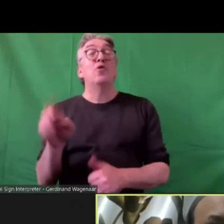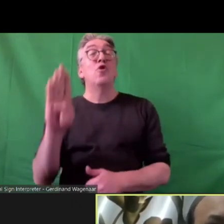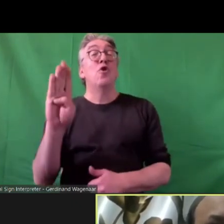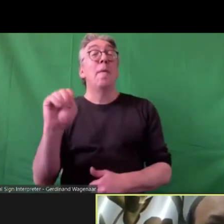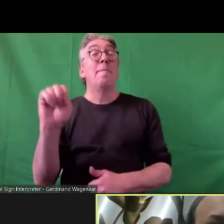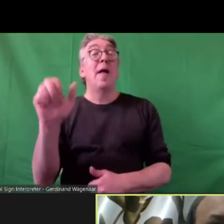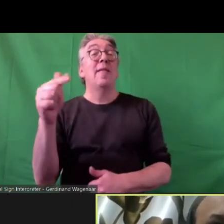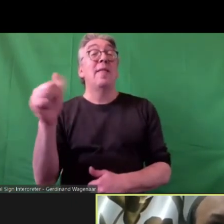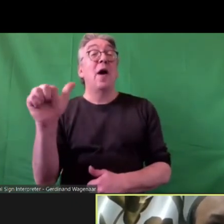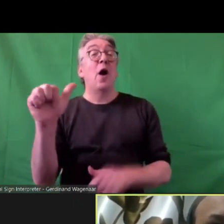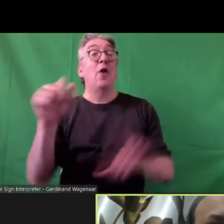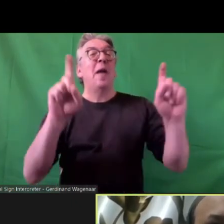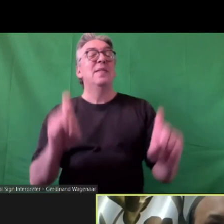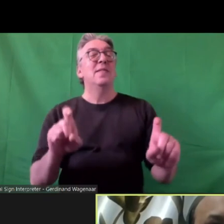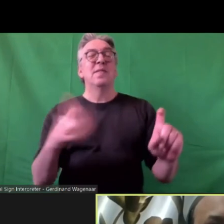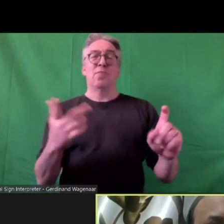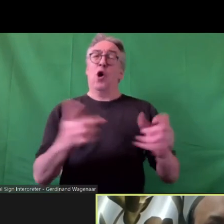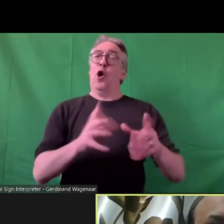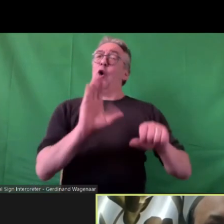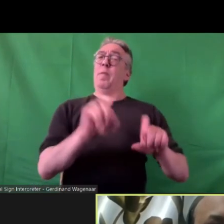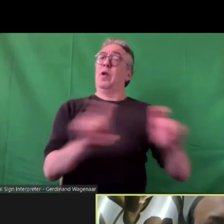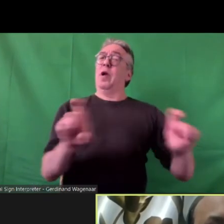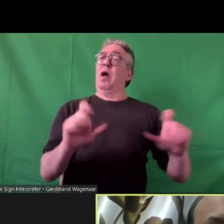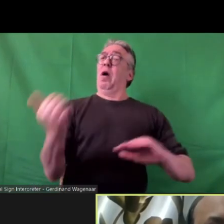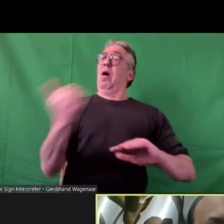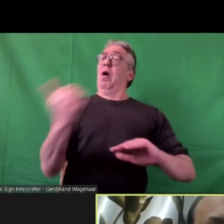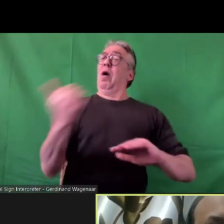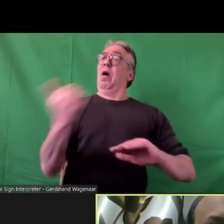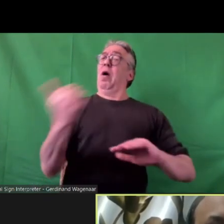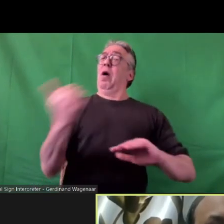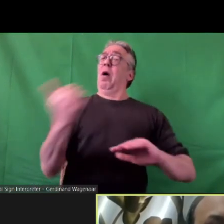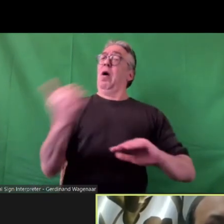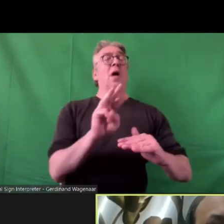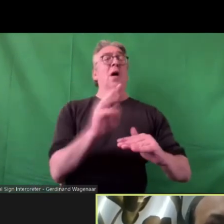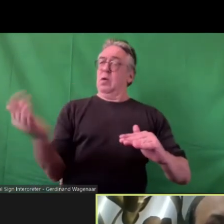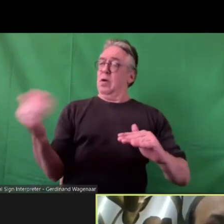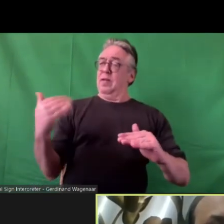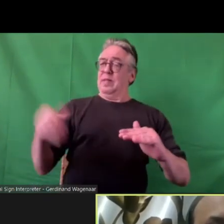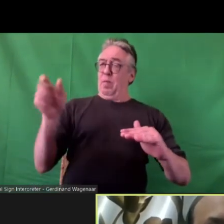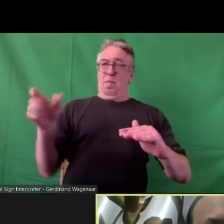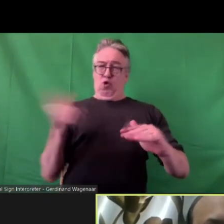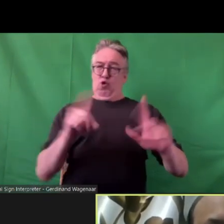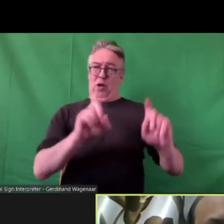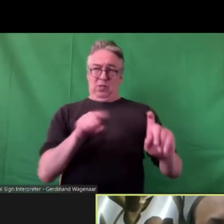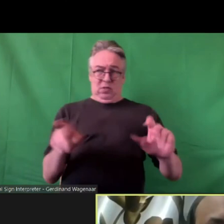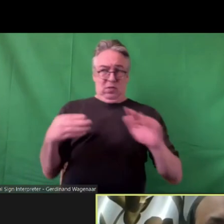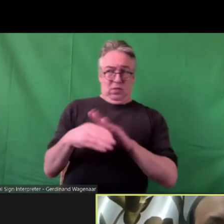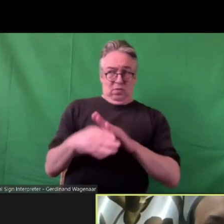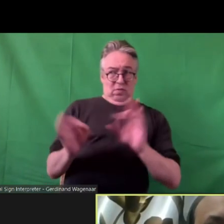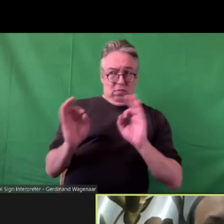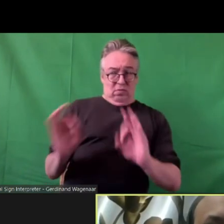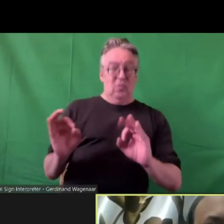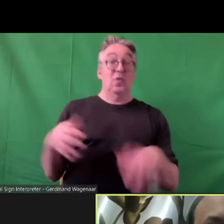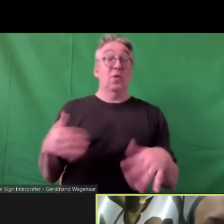application, is it accessible or not. So this is another opportunity for the youth with disabilities if